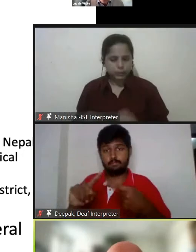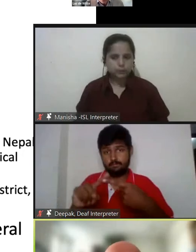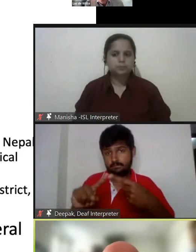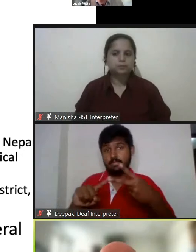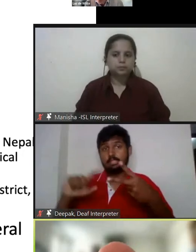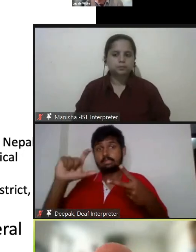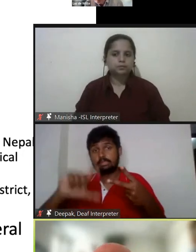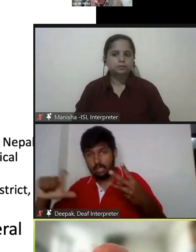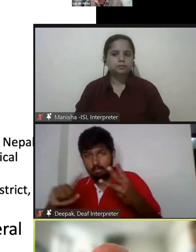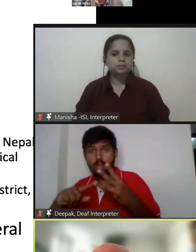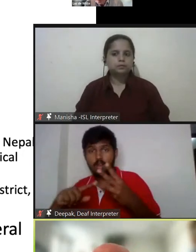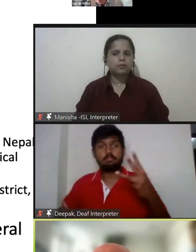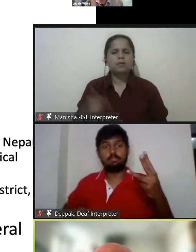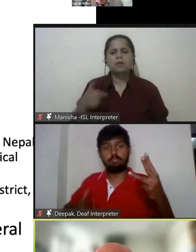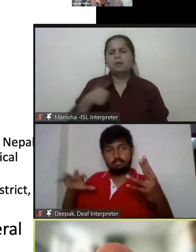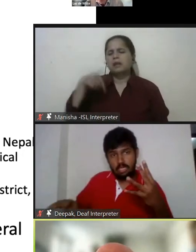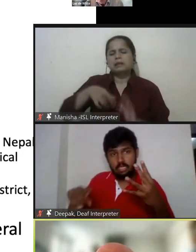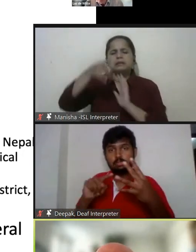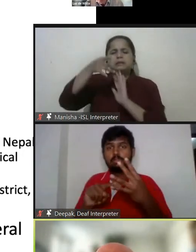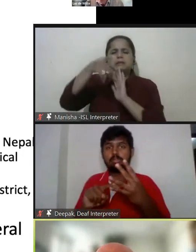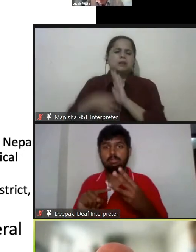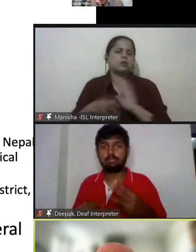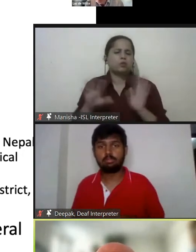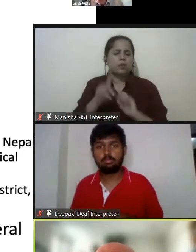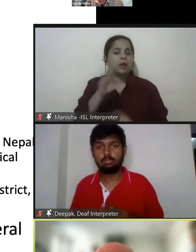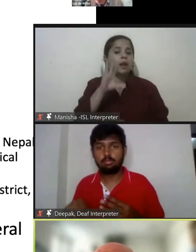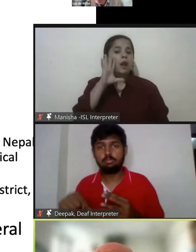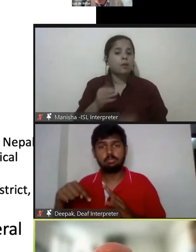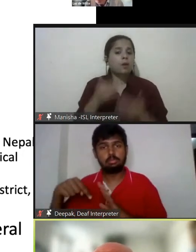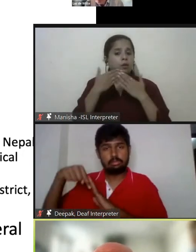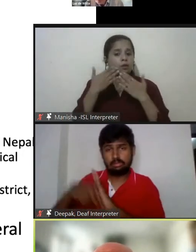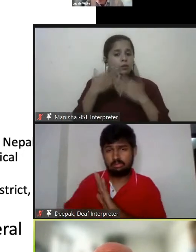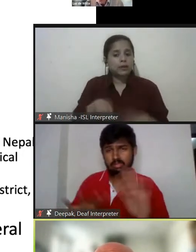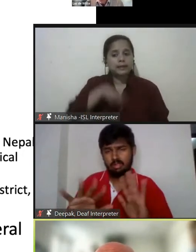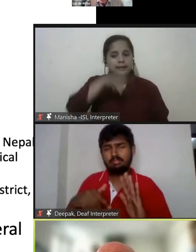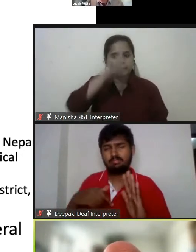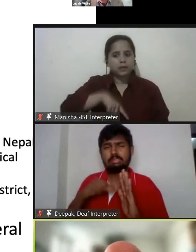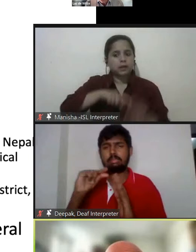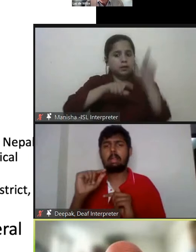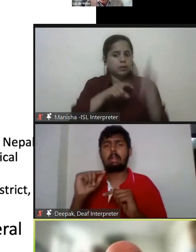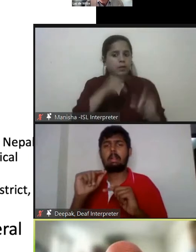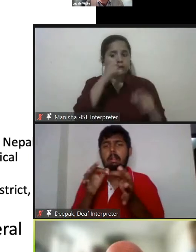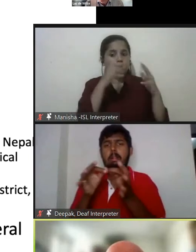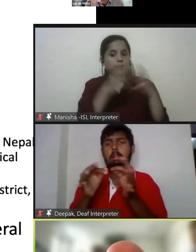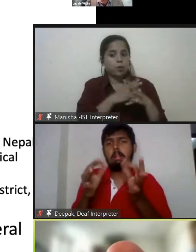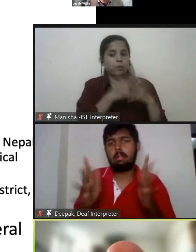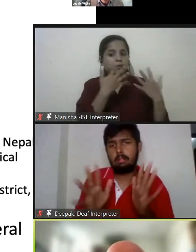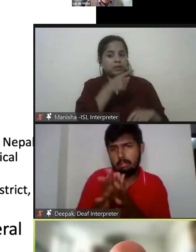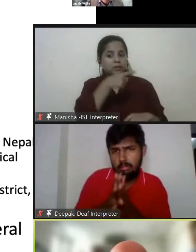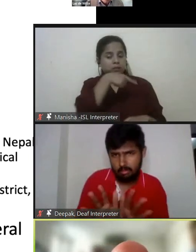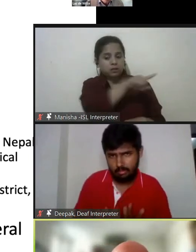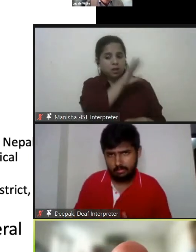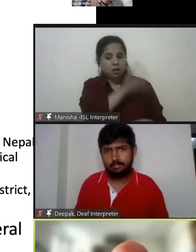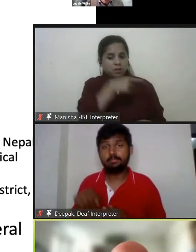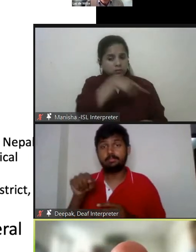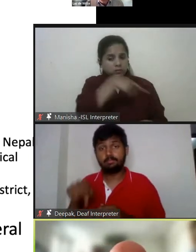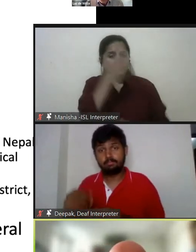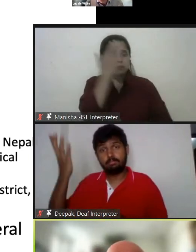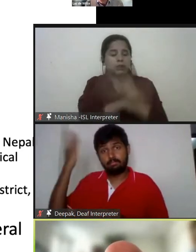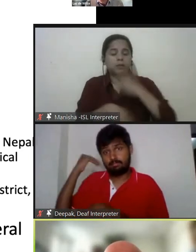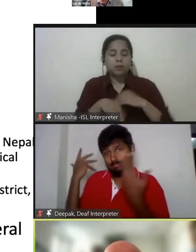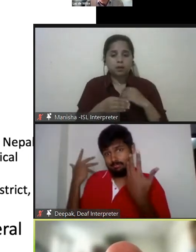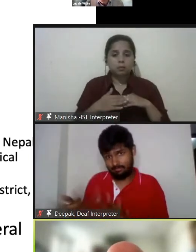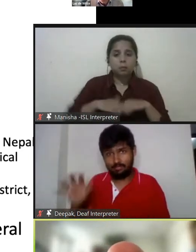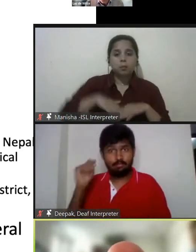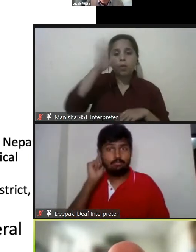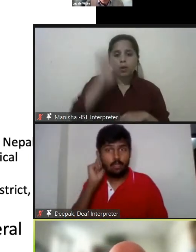Well, I don't go into details, but an important study was done by an Indian woman who has a severe disability herself, Shivani